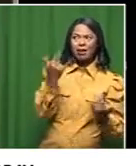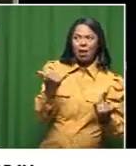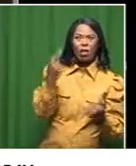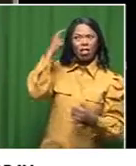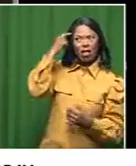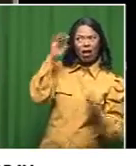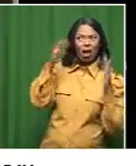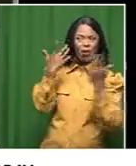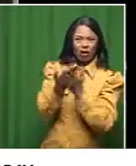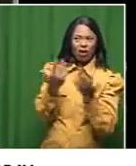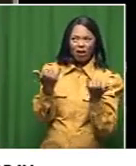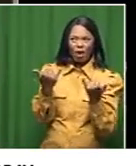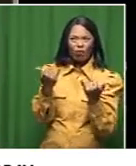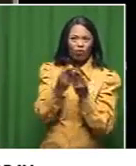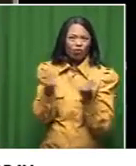overcome? How do we then